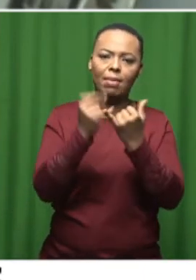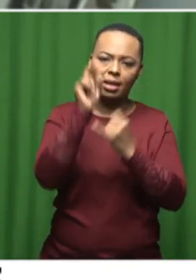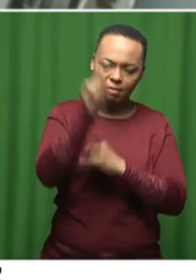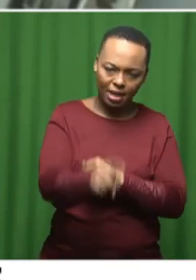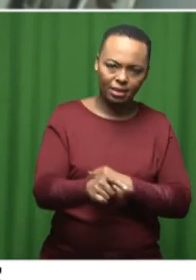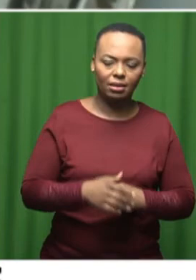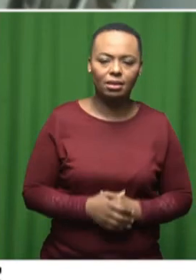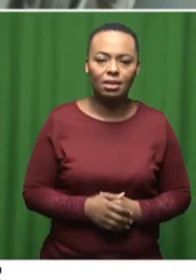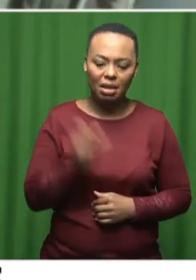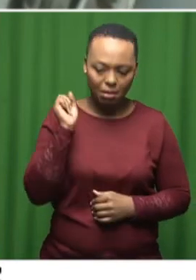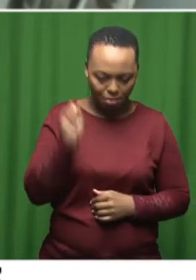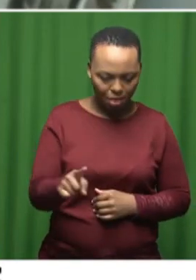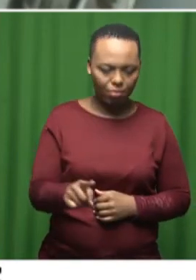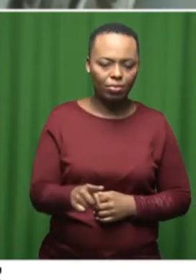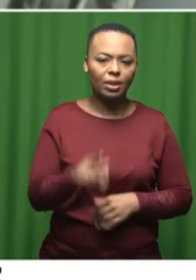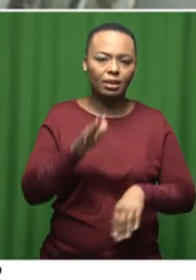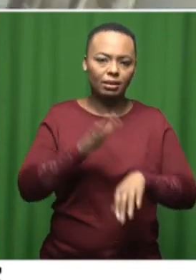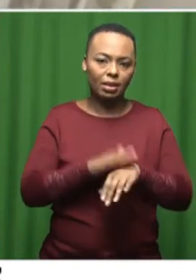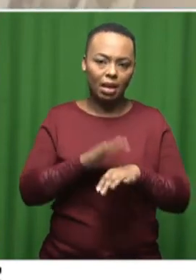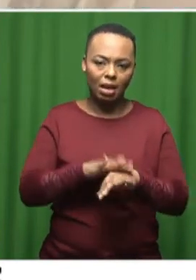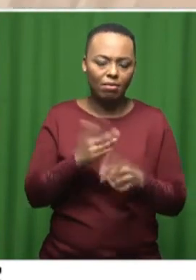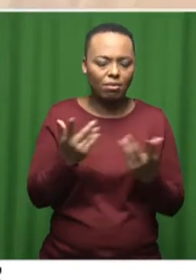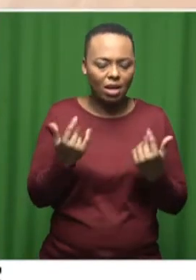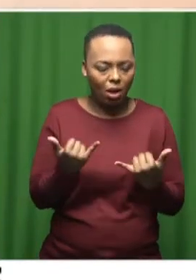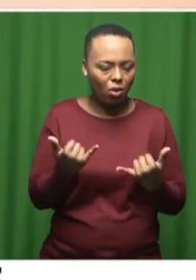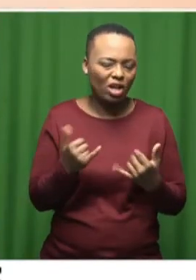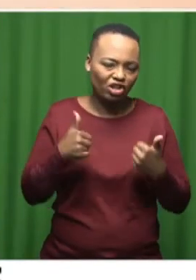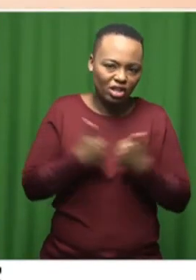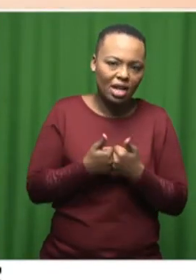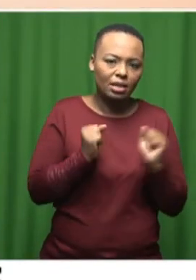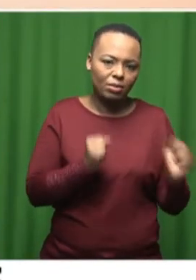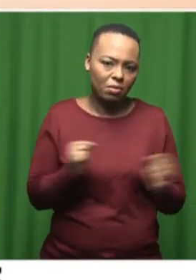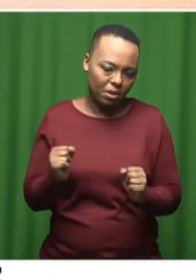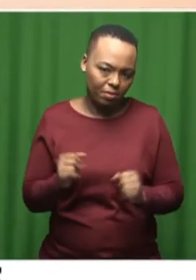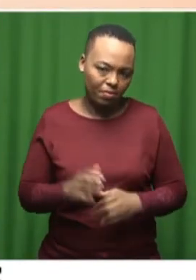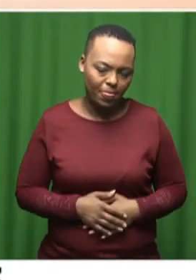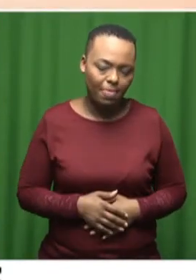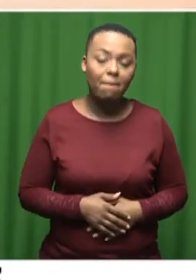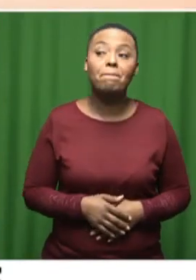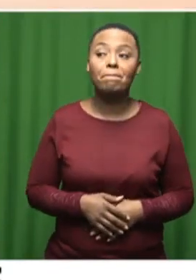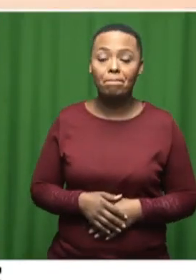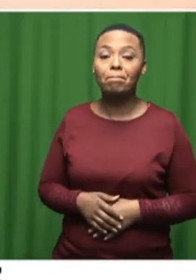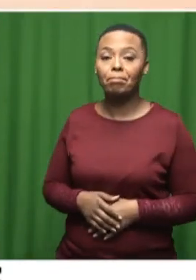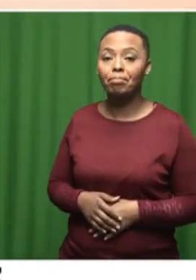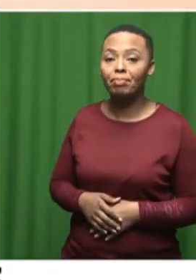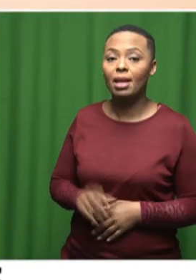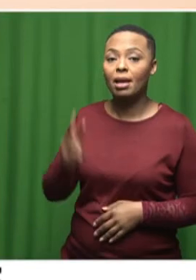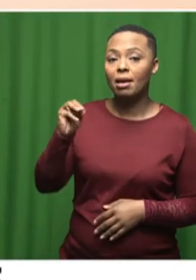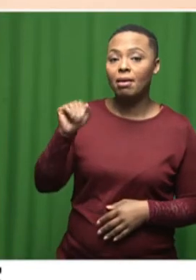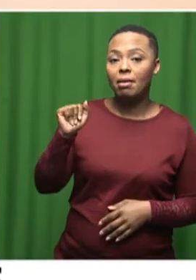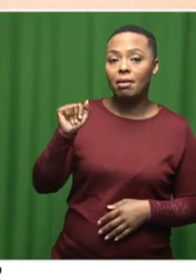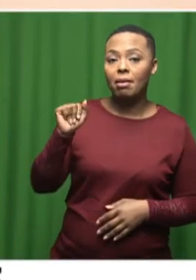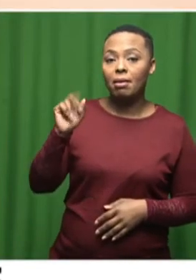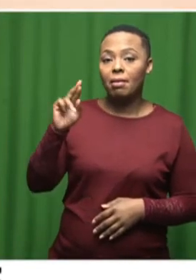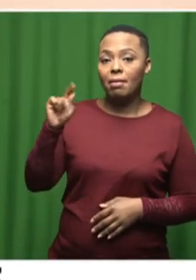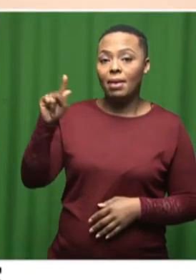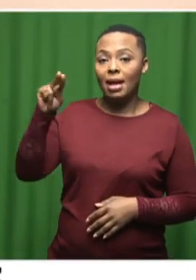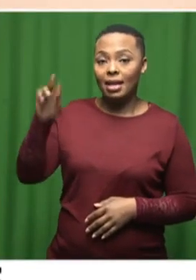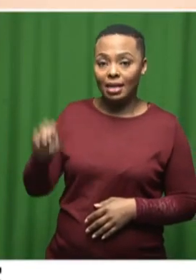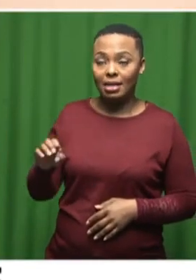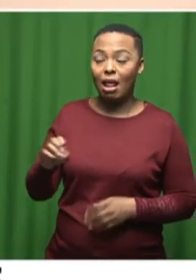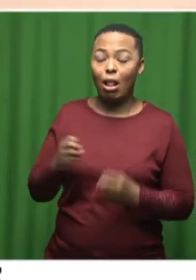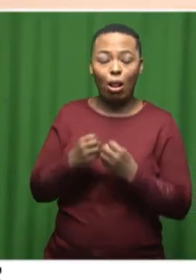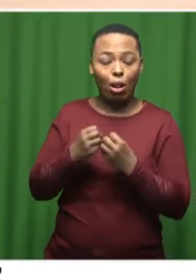That is at this particular moment still lacking. Well, Marlene Le Roux, I think we can go on speaking for so